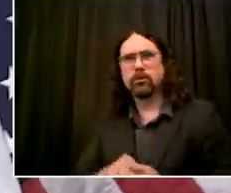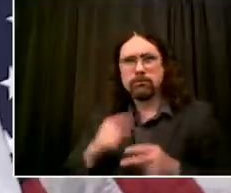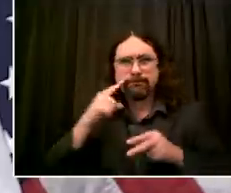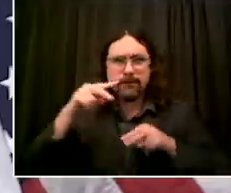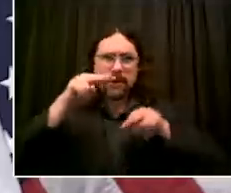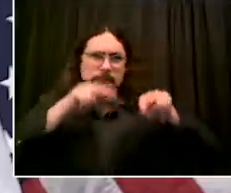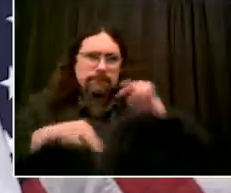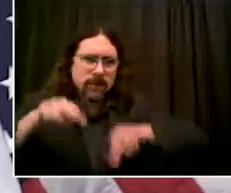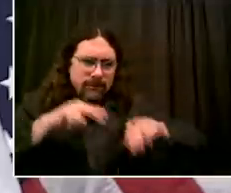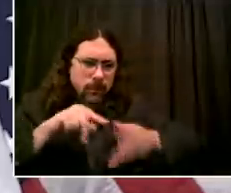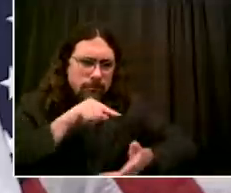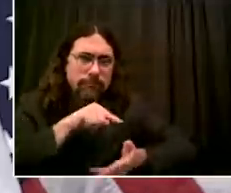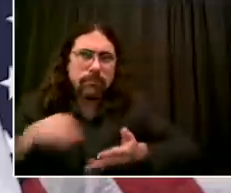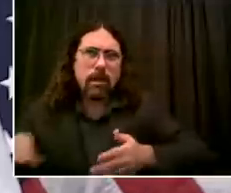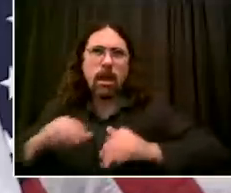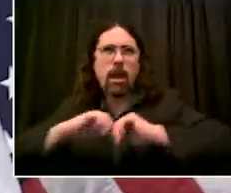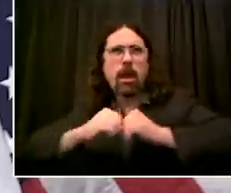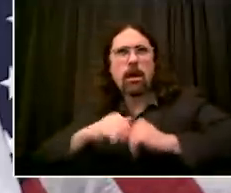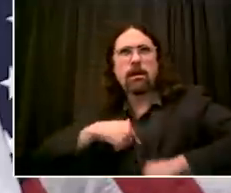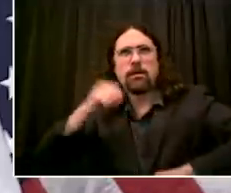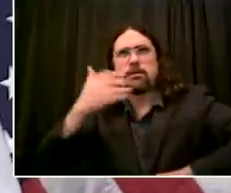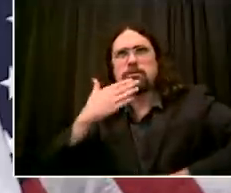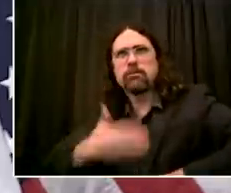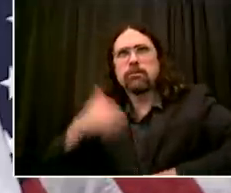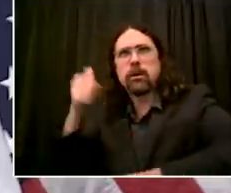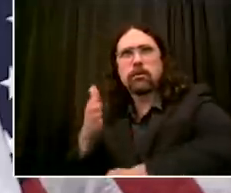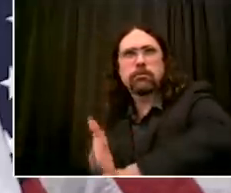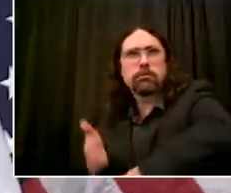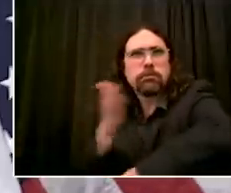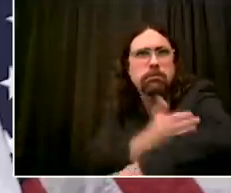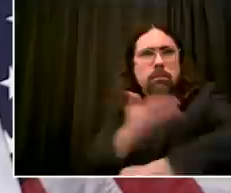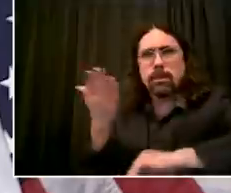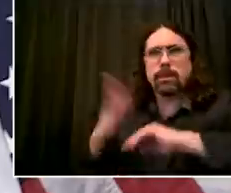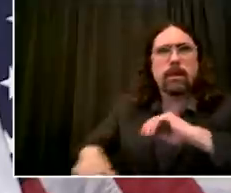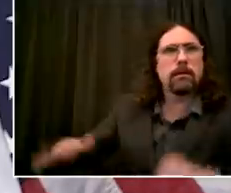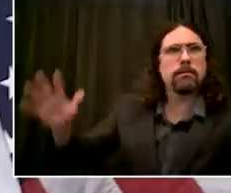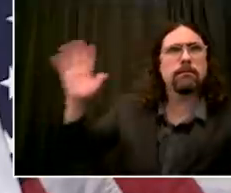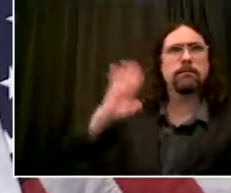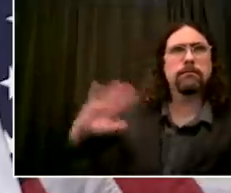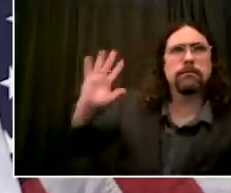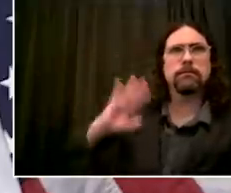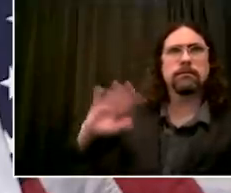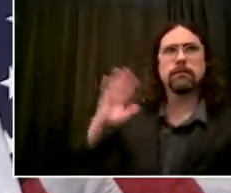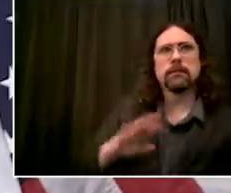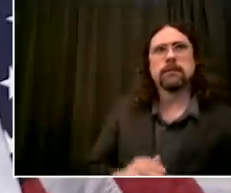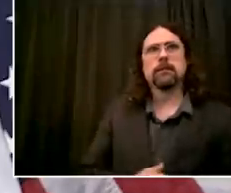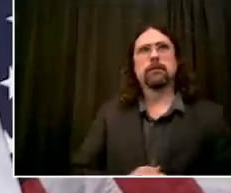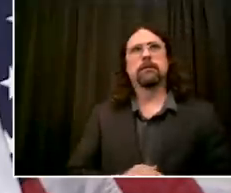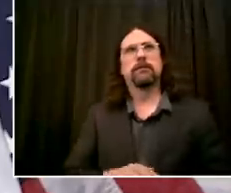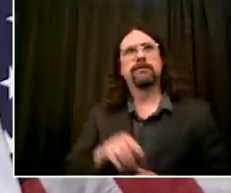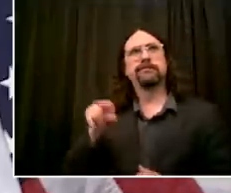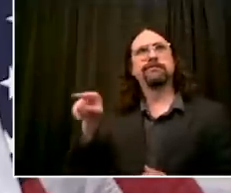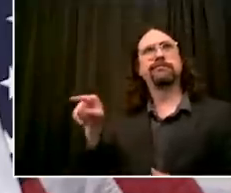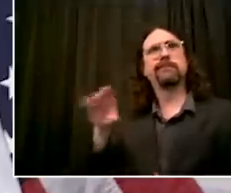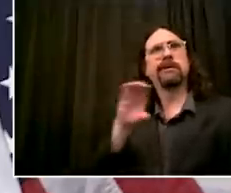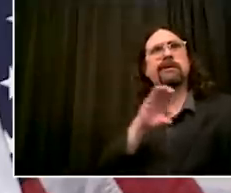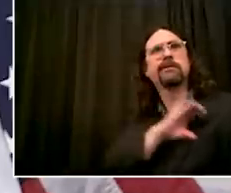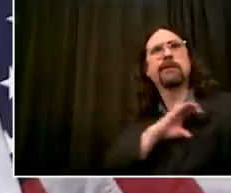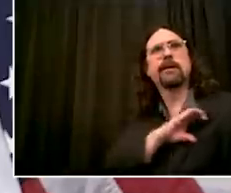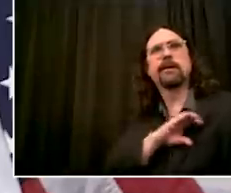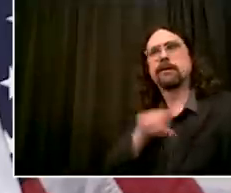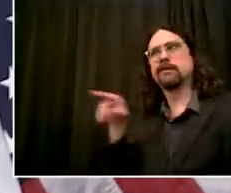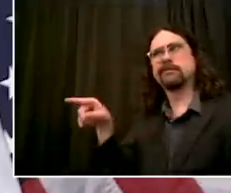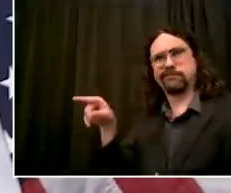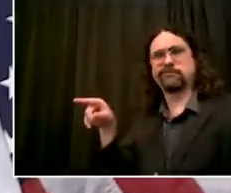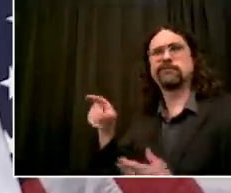were made. NYPD really stepped back yesterday morning and said, okay, we're dealing with something different here. We have to defend differently. We have to address it differently.